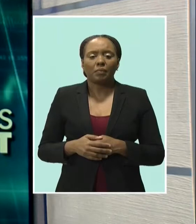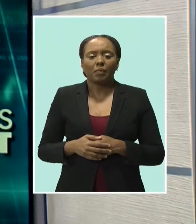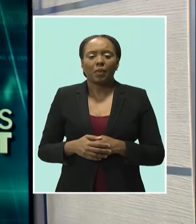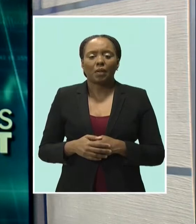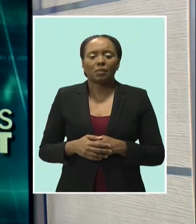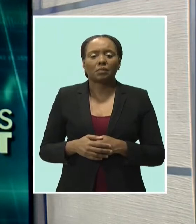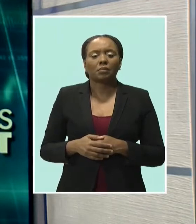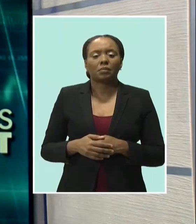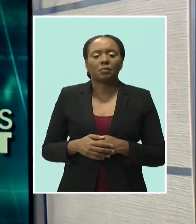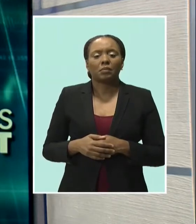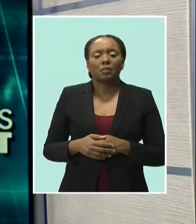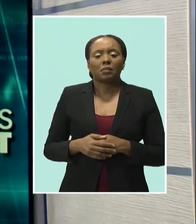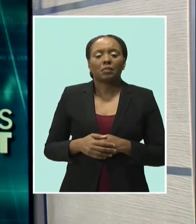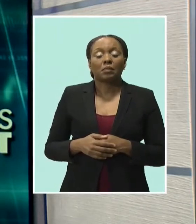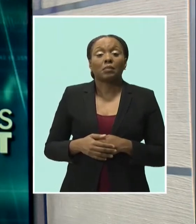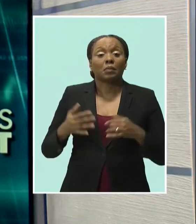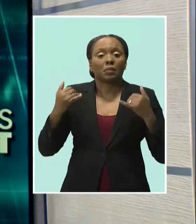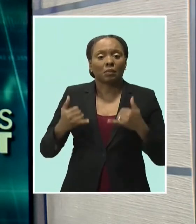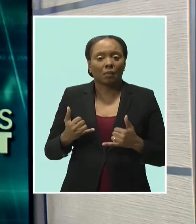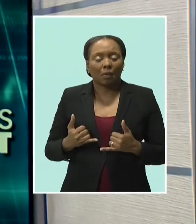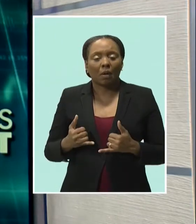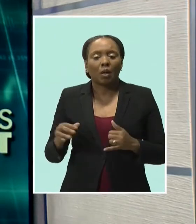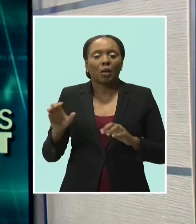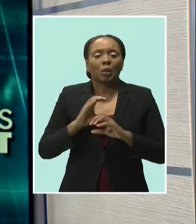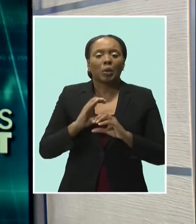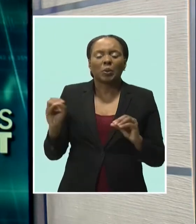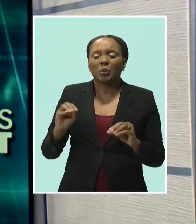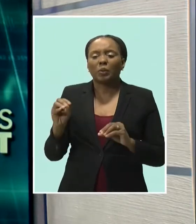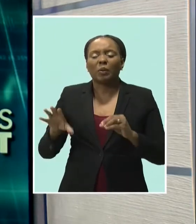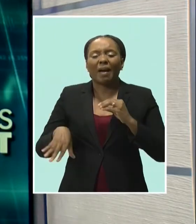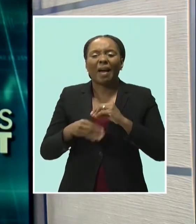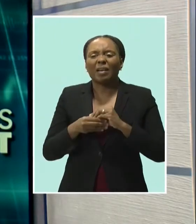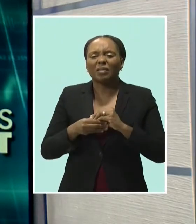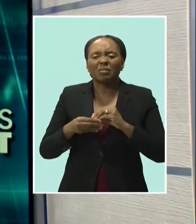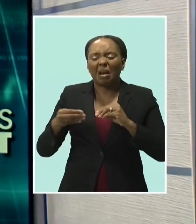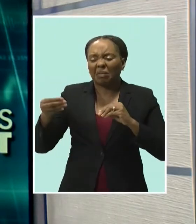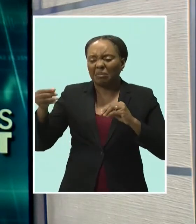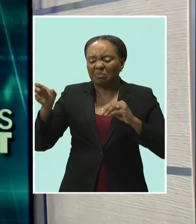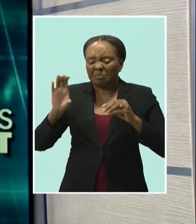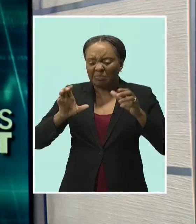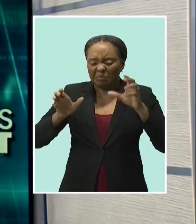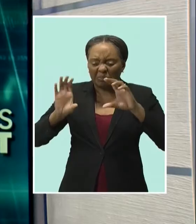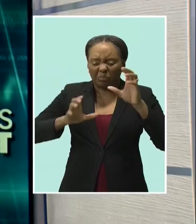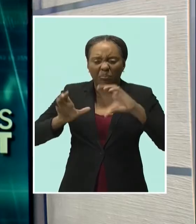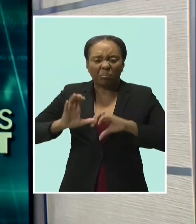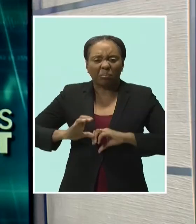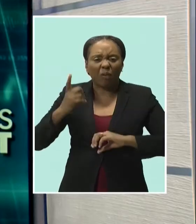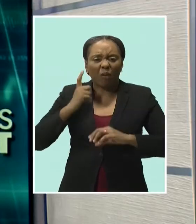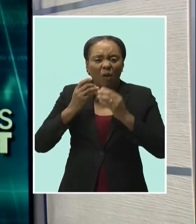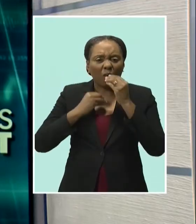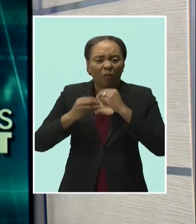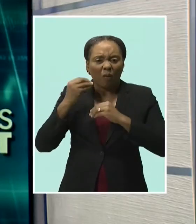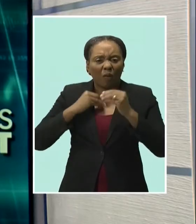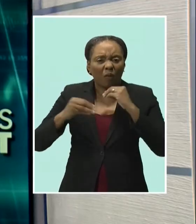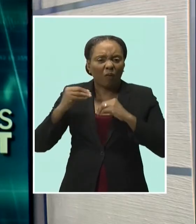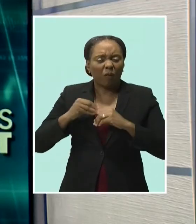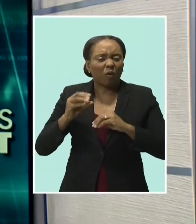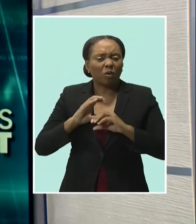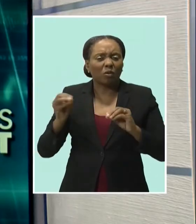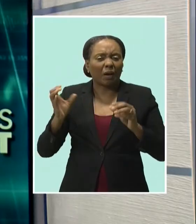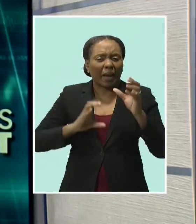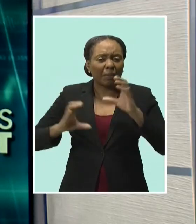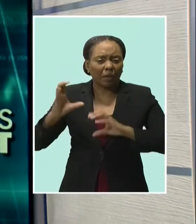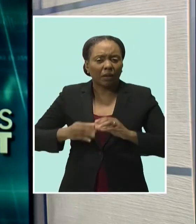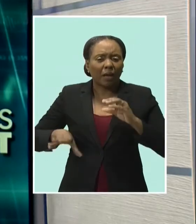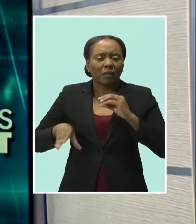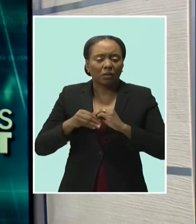and full-bodied flavors make up the delicacies to be found at Happy Treats. It is the latest business to open its doors in Barbados.